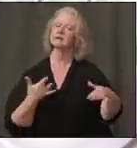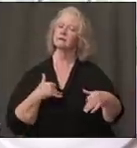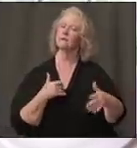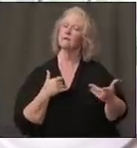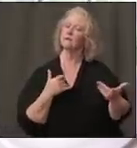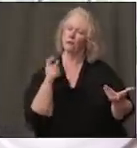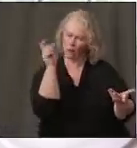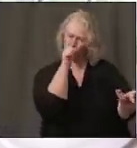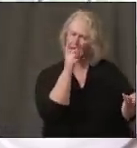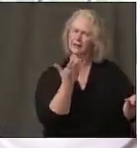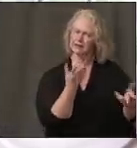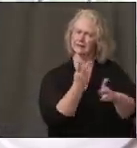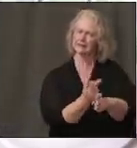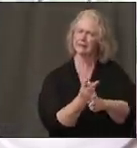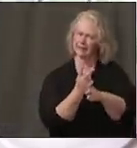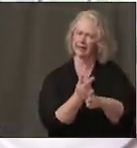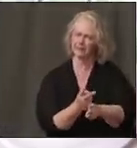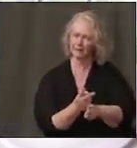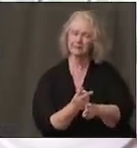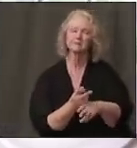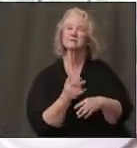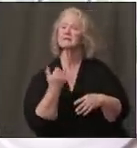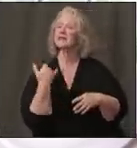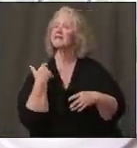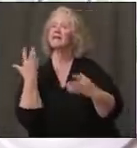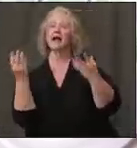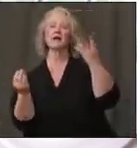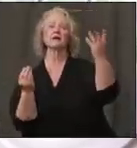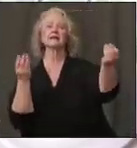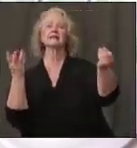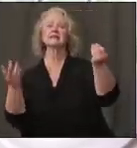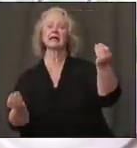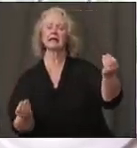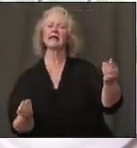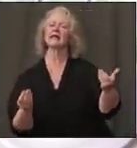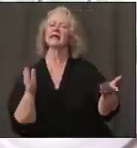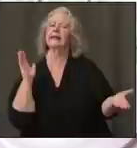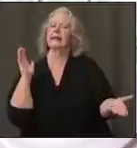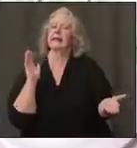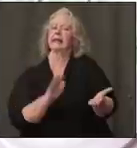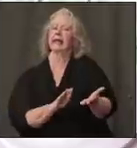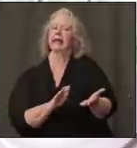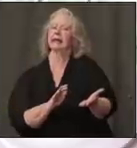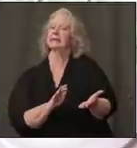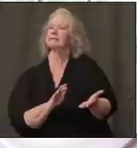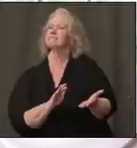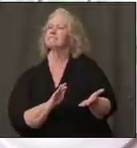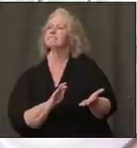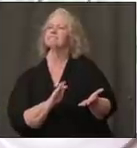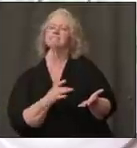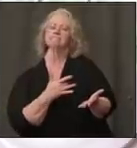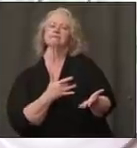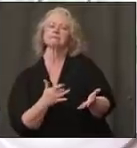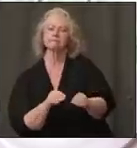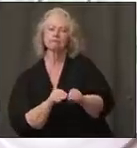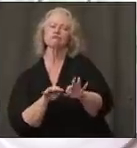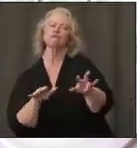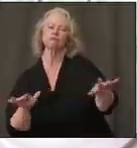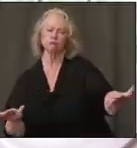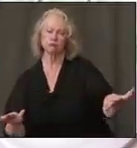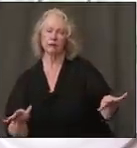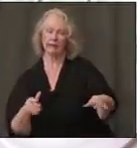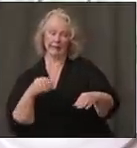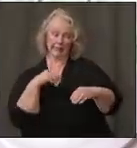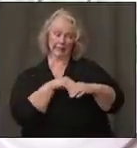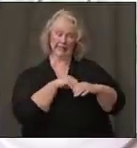we reopen activity. Things done outdoors are generally less likely to transmit the infection than things done indoors. So we should